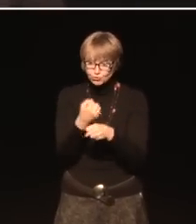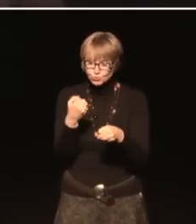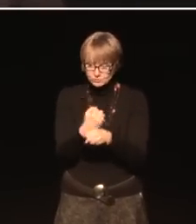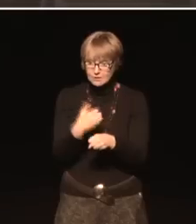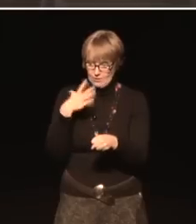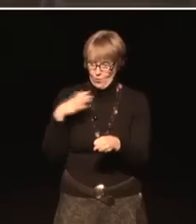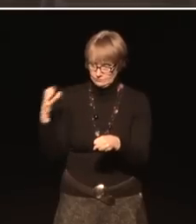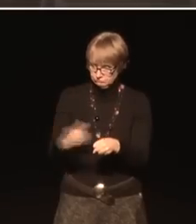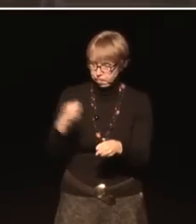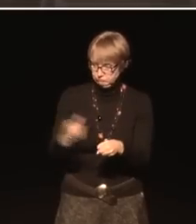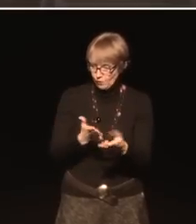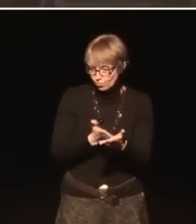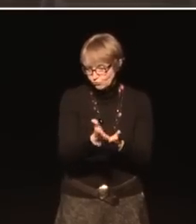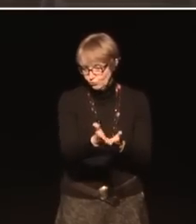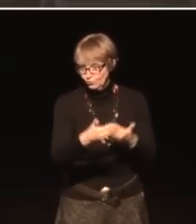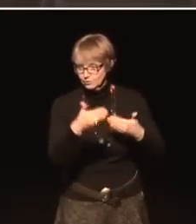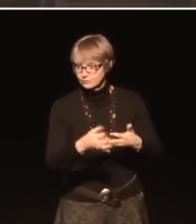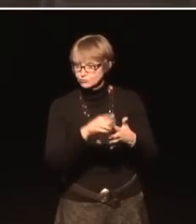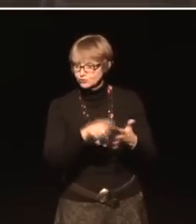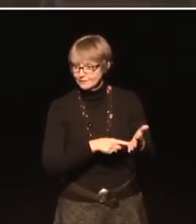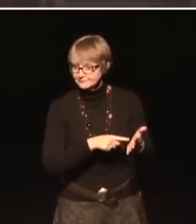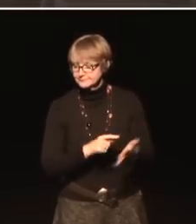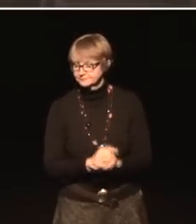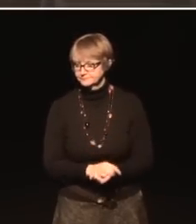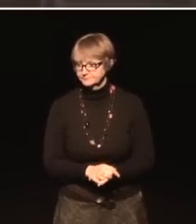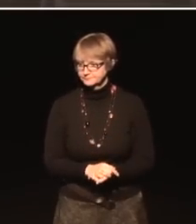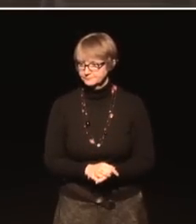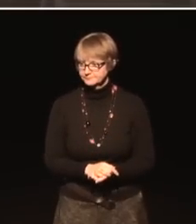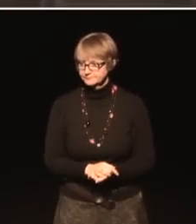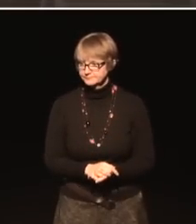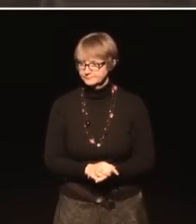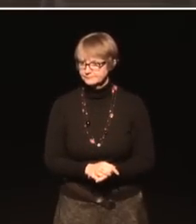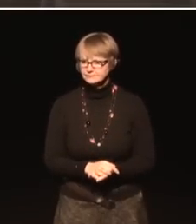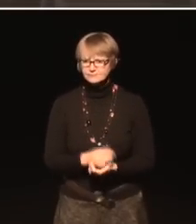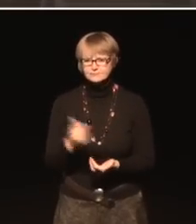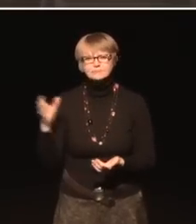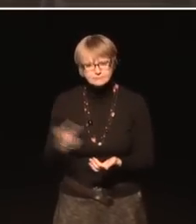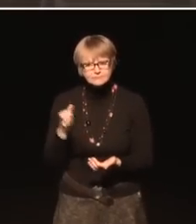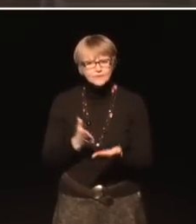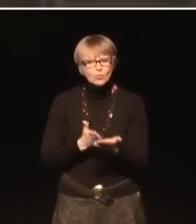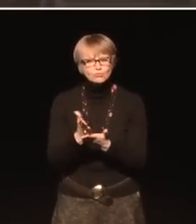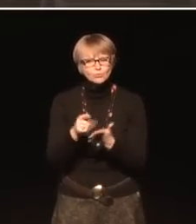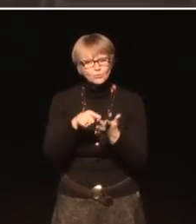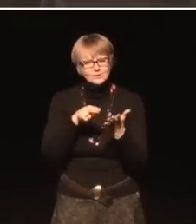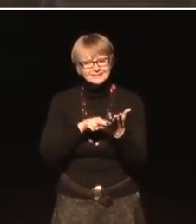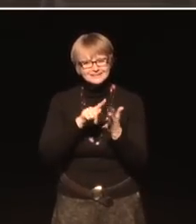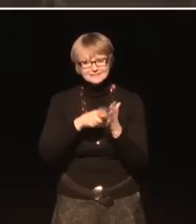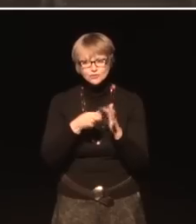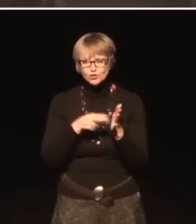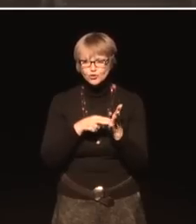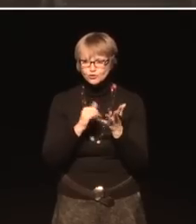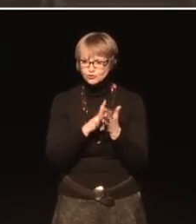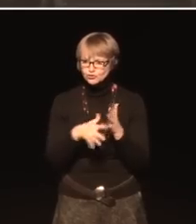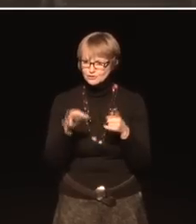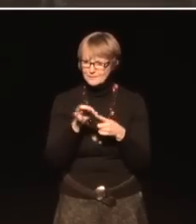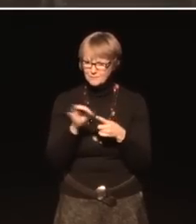the course of Revolution Mix. We'll do that through internships, etc., but I won't get into too many details about that.